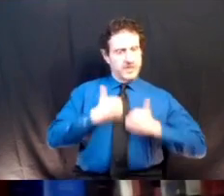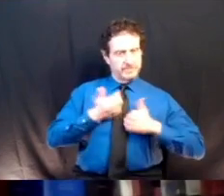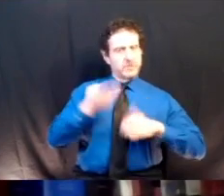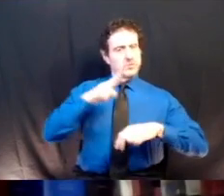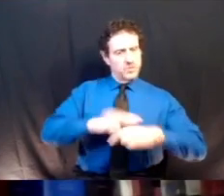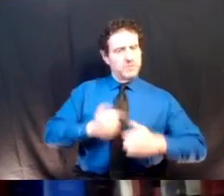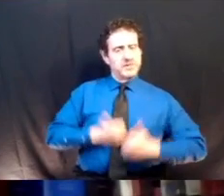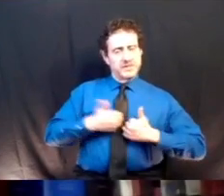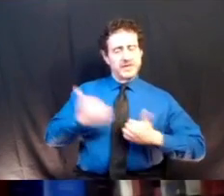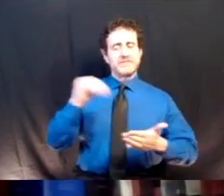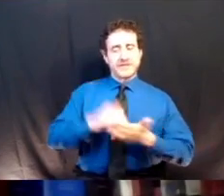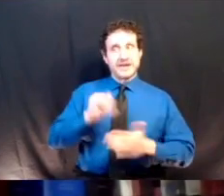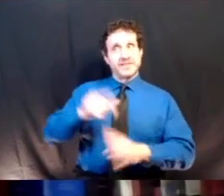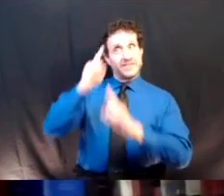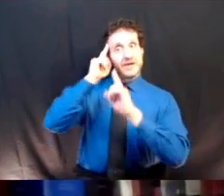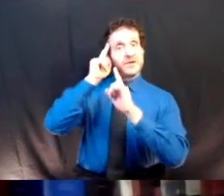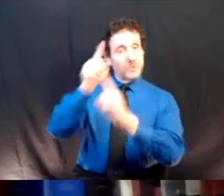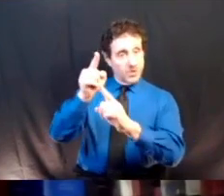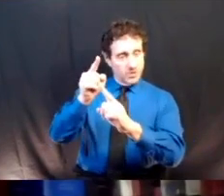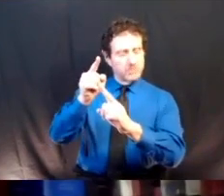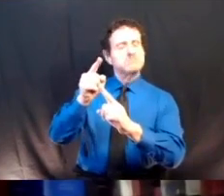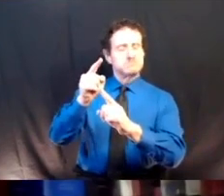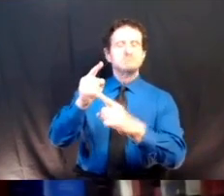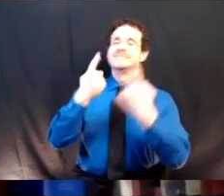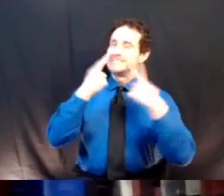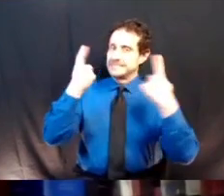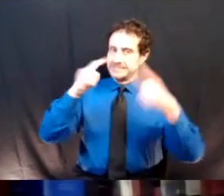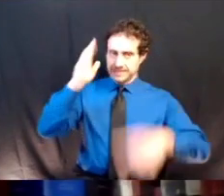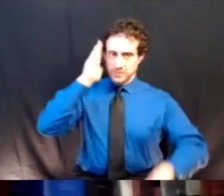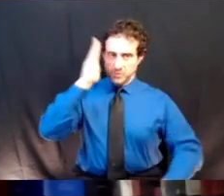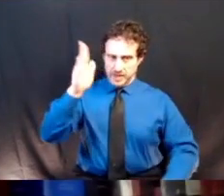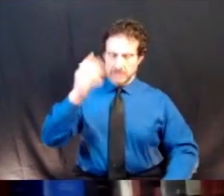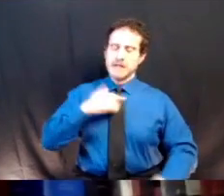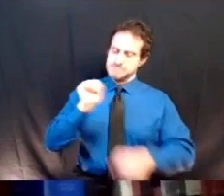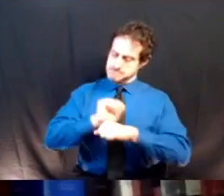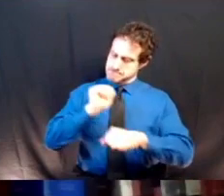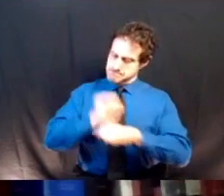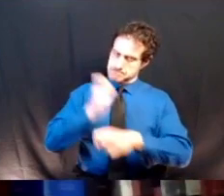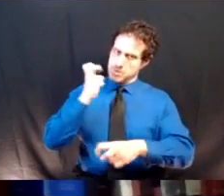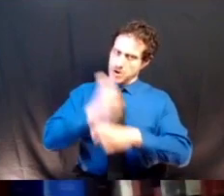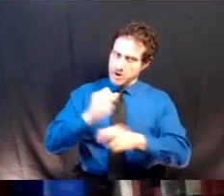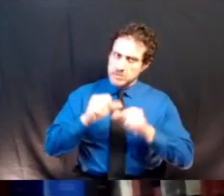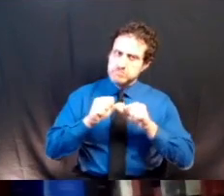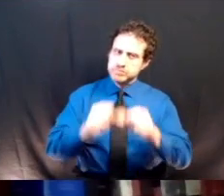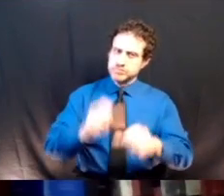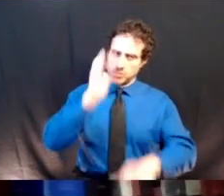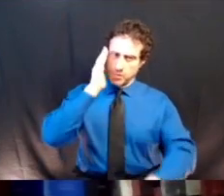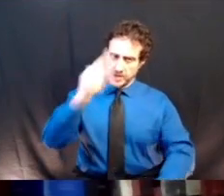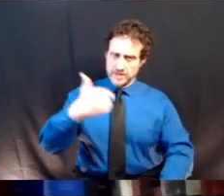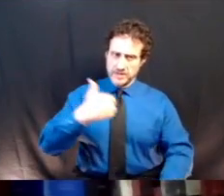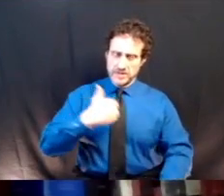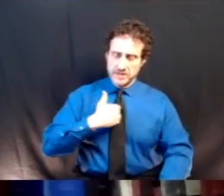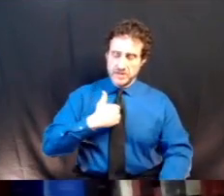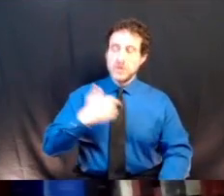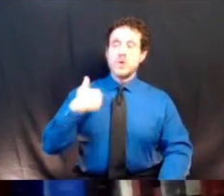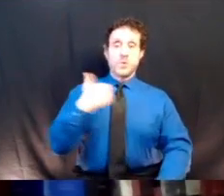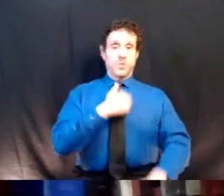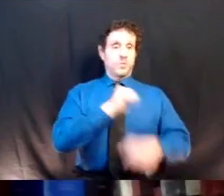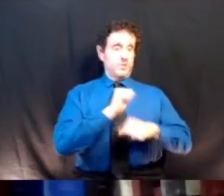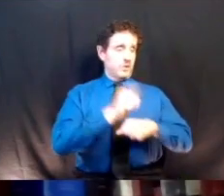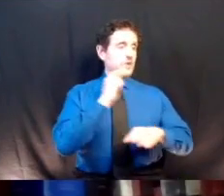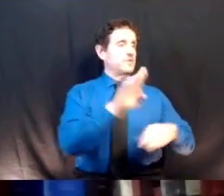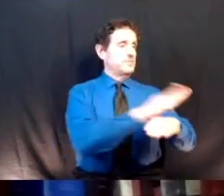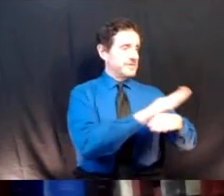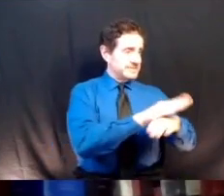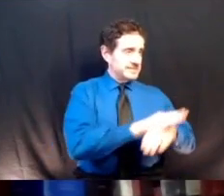mission through. That's why my administration is working with businesses and industries across the state to encourage